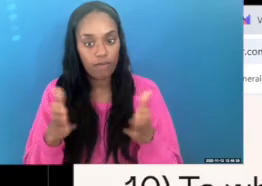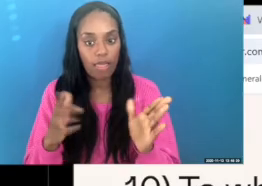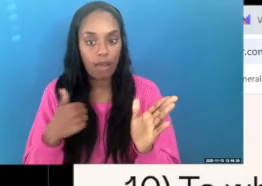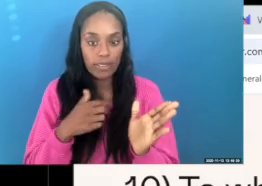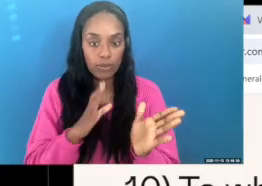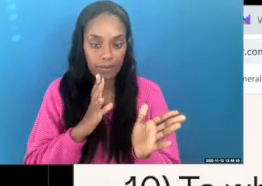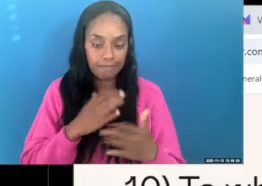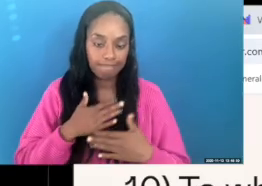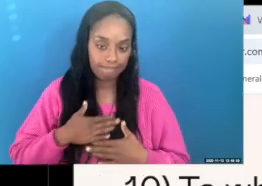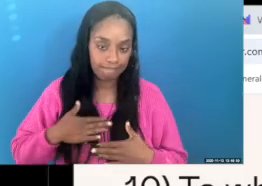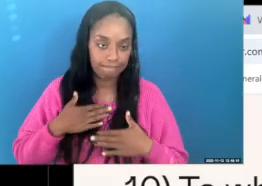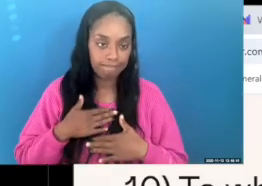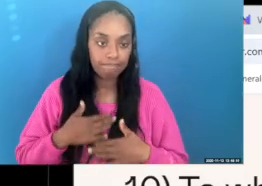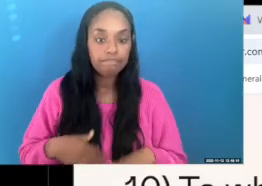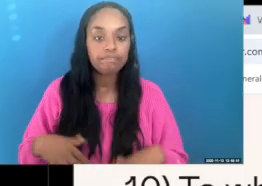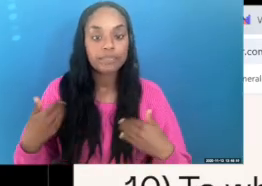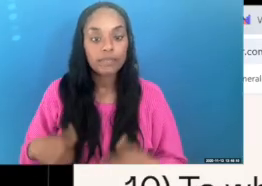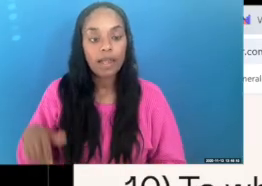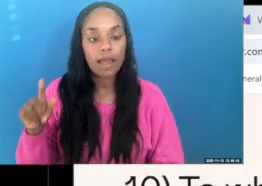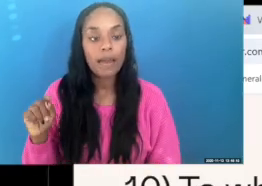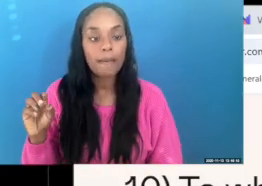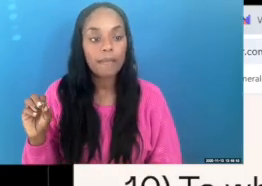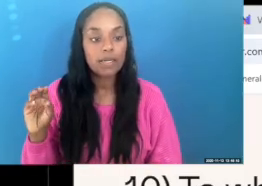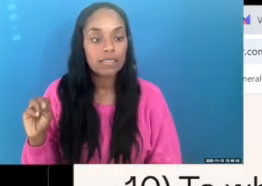Folks, please go ahead.